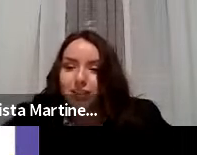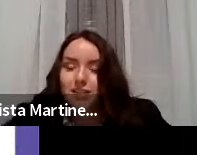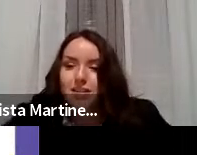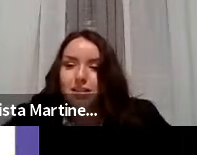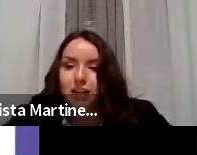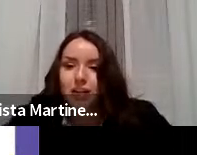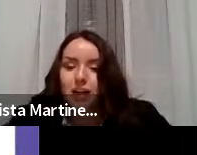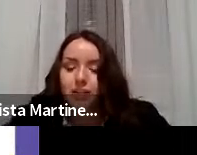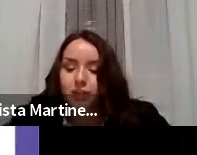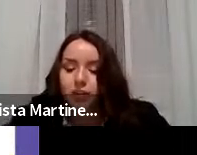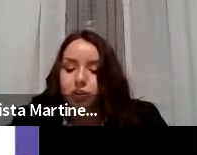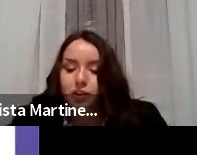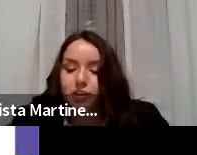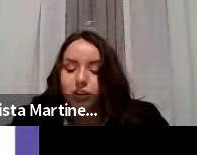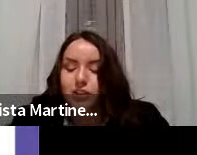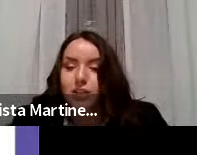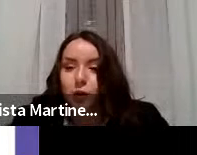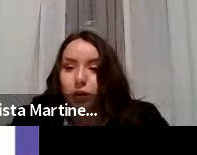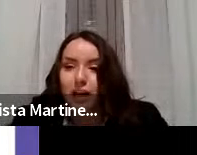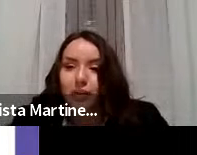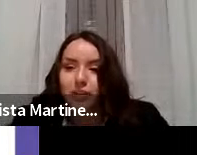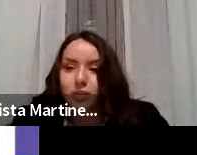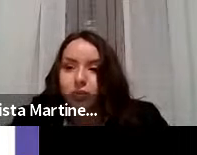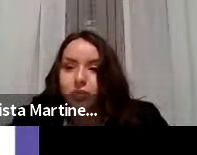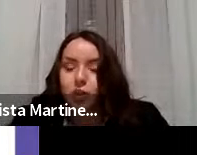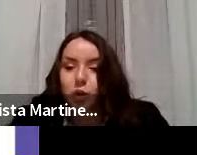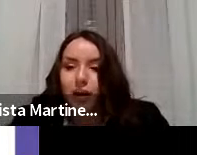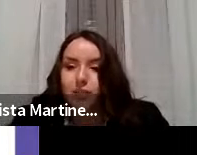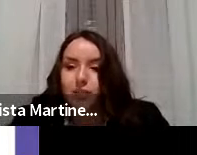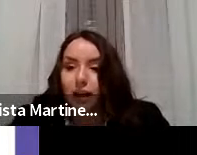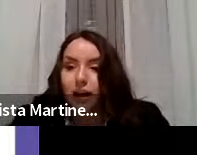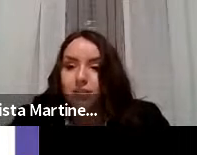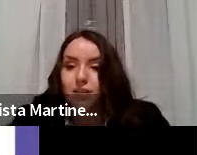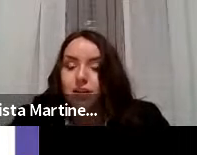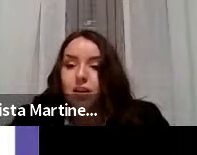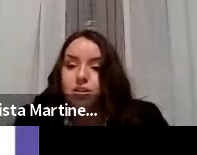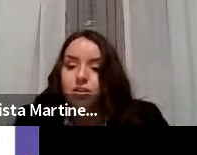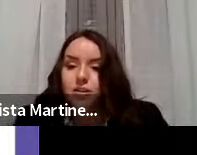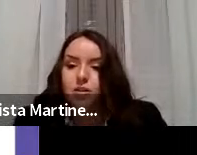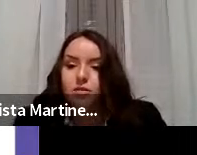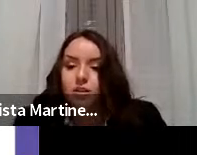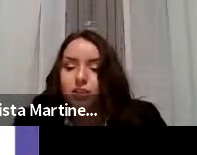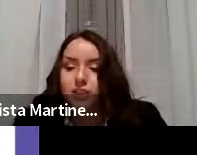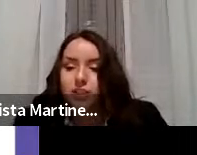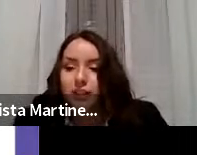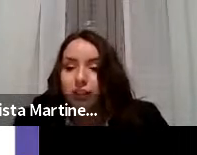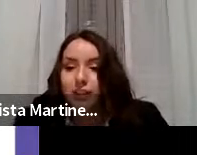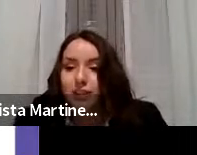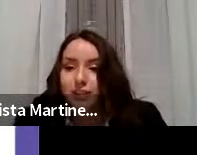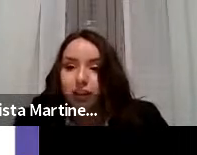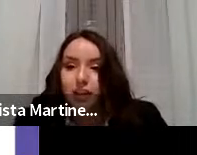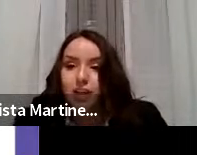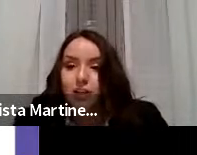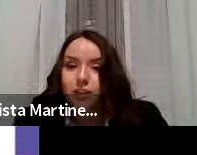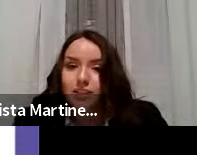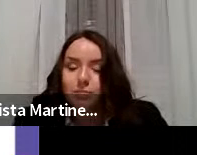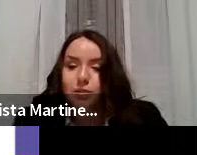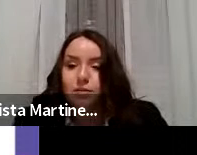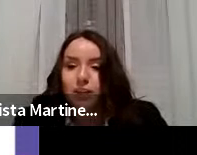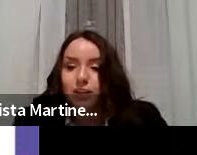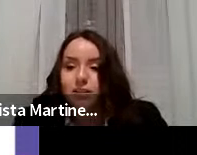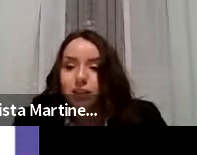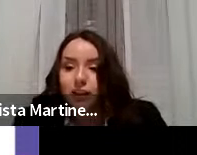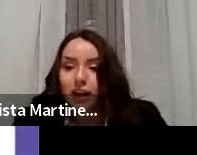the guidances and kind of the restrictions for allowing students to go back to class, just to those certain teachers they need to see.